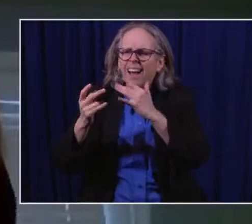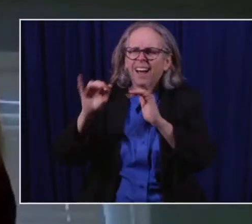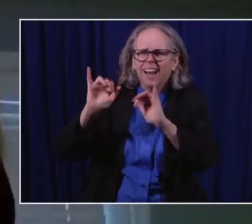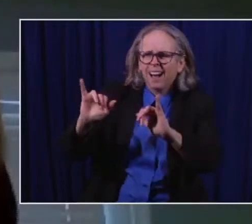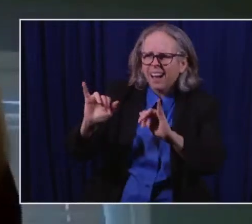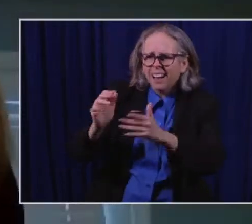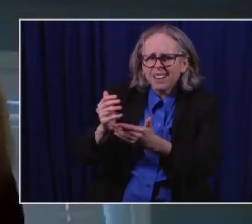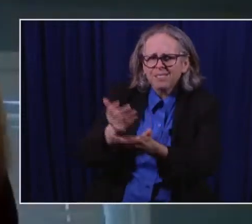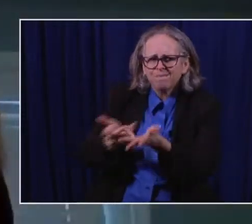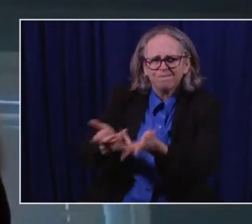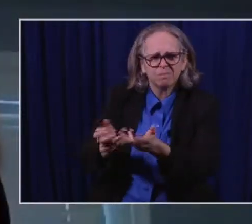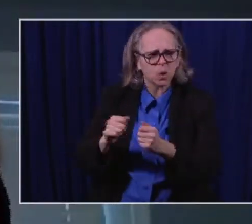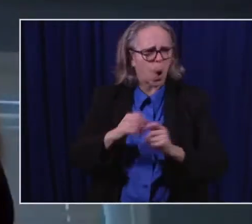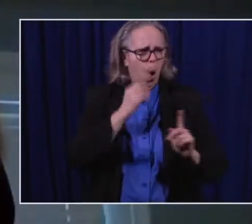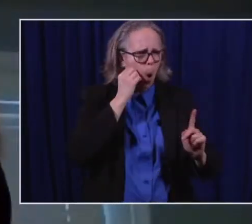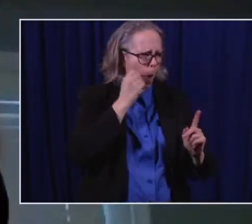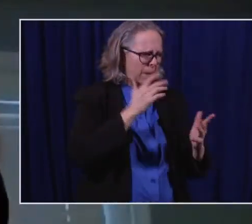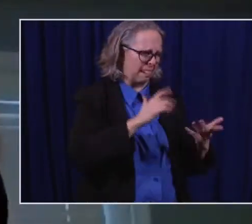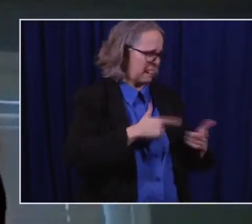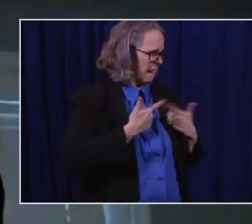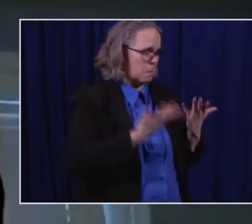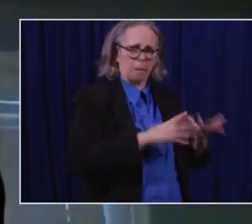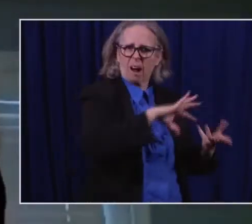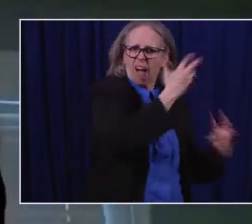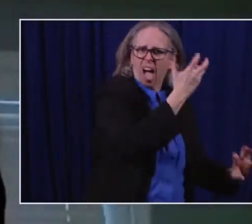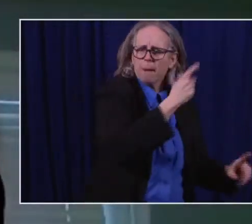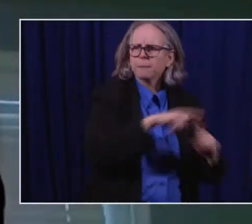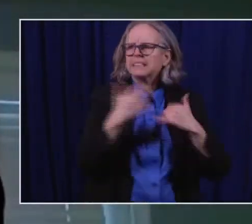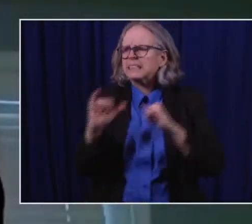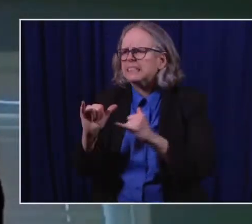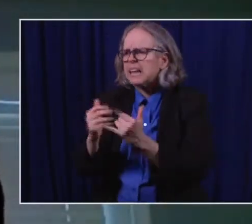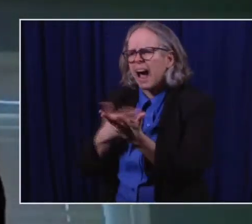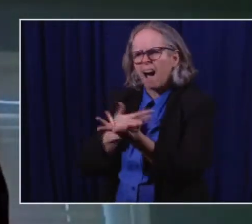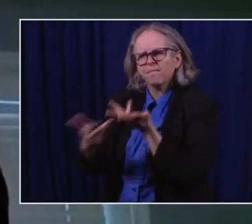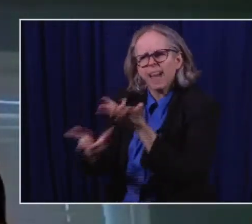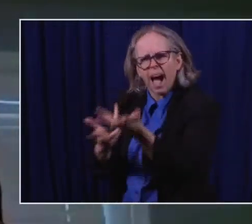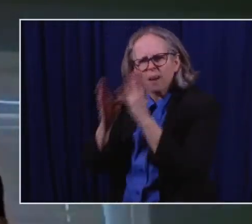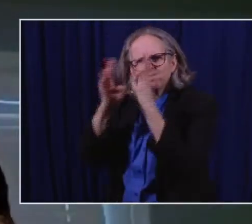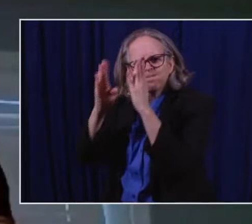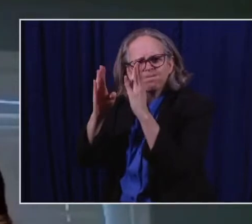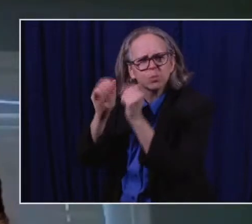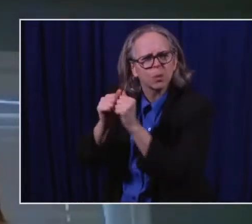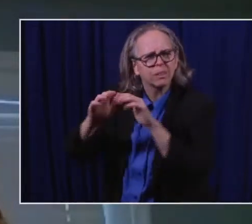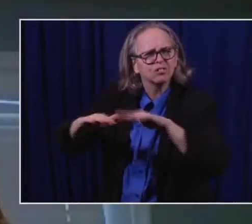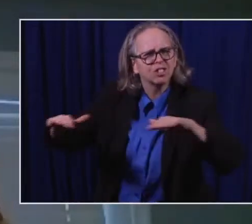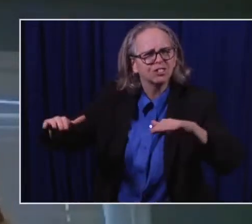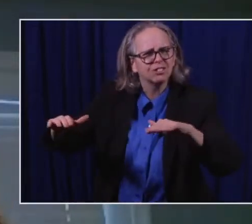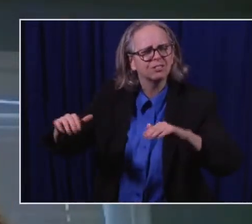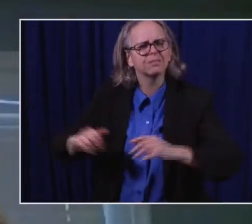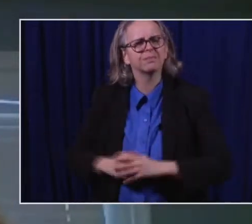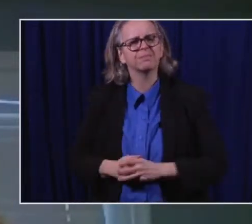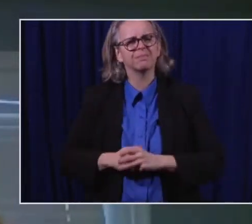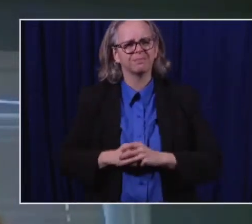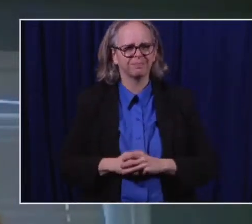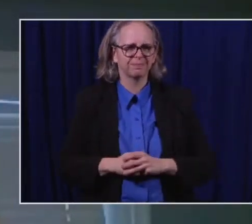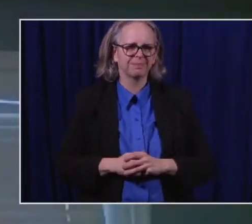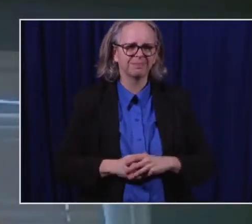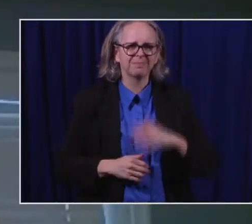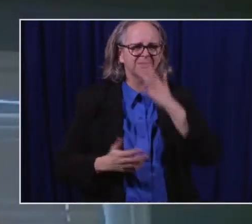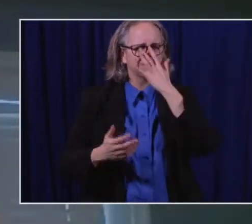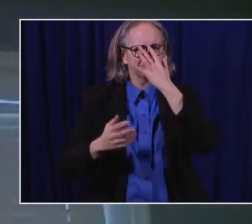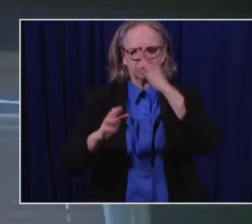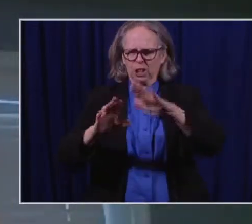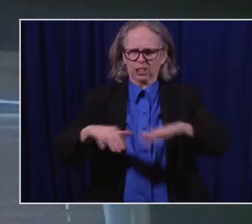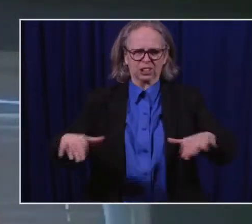When kids aren't in school, there are many reasons to be concerned about their mental health. The change of routine and constant uncertainty of the